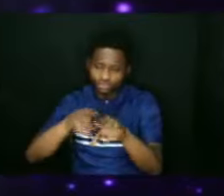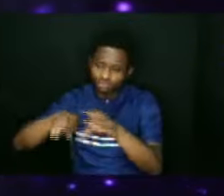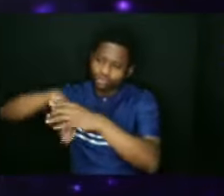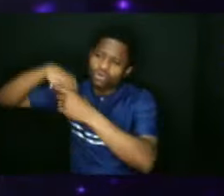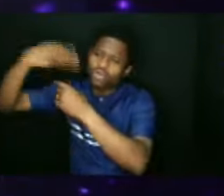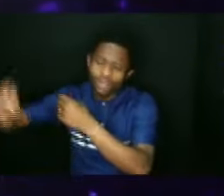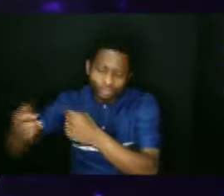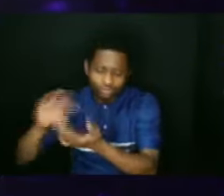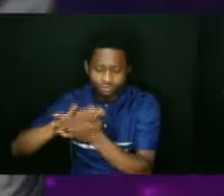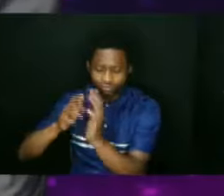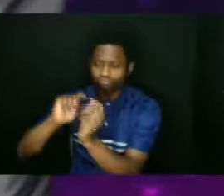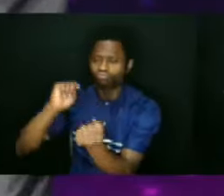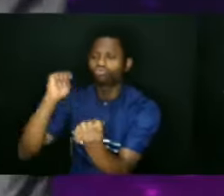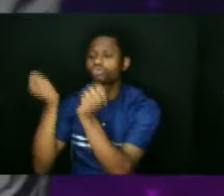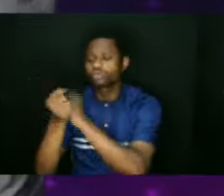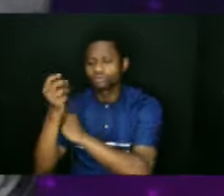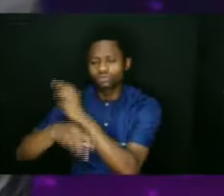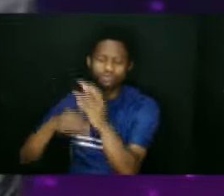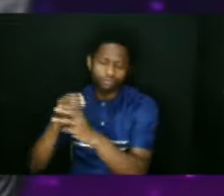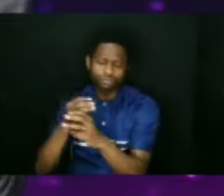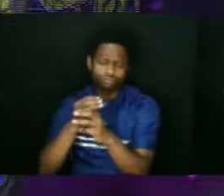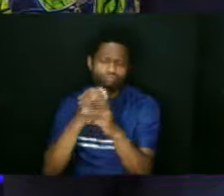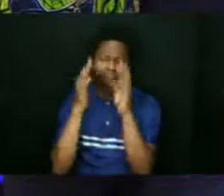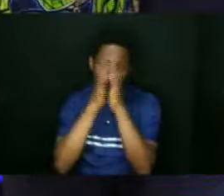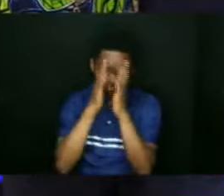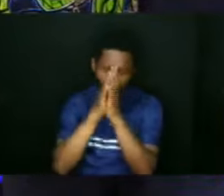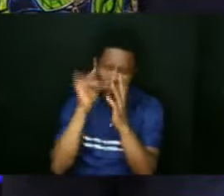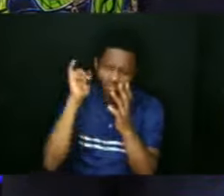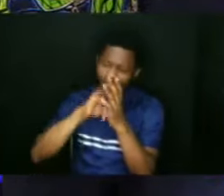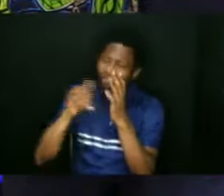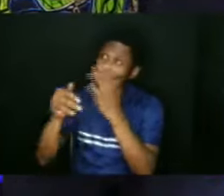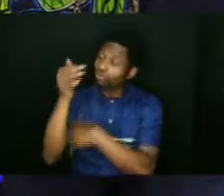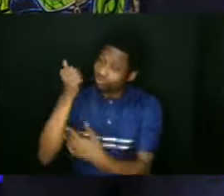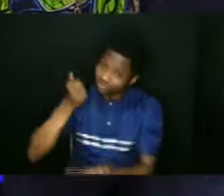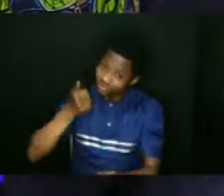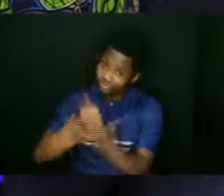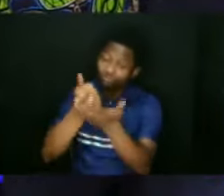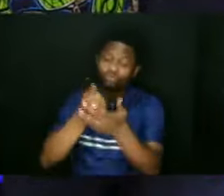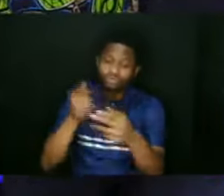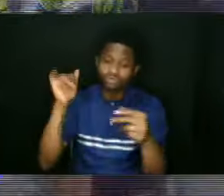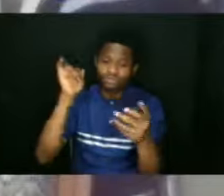spheres. Begin to pray in the name of Jesus. Father, we pray